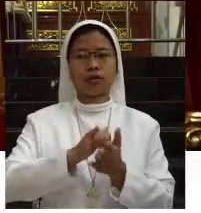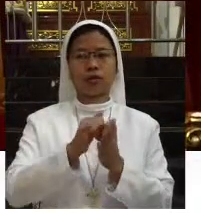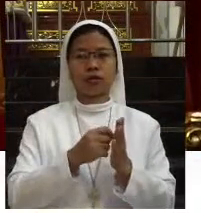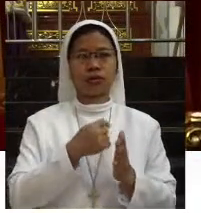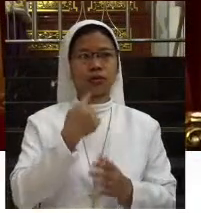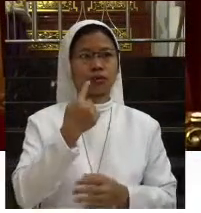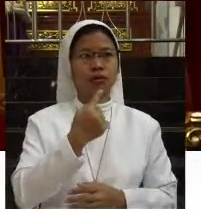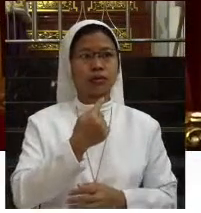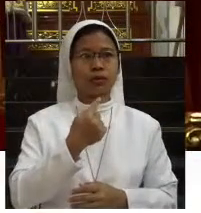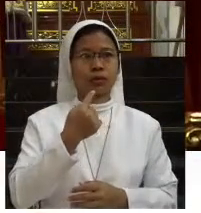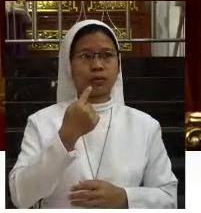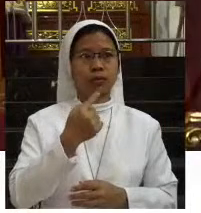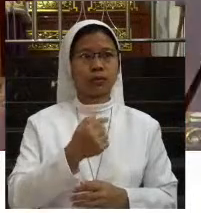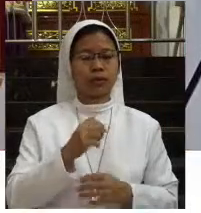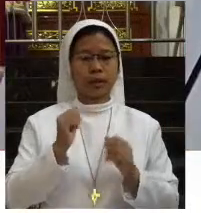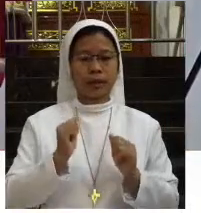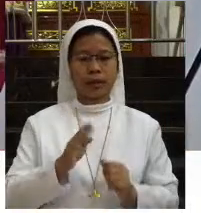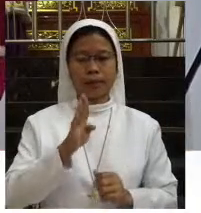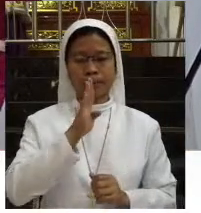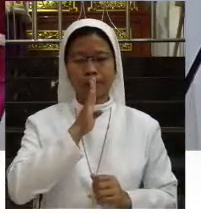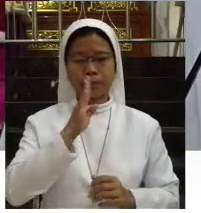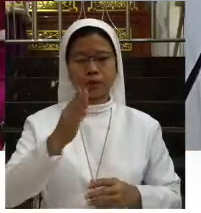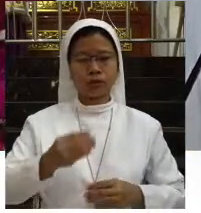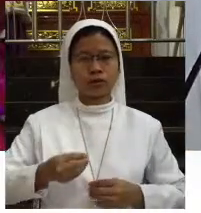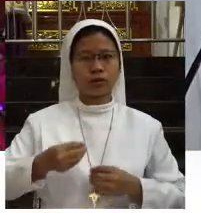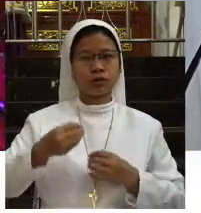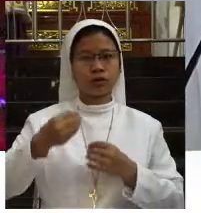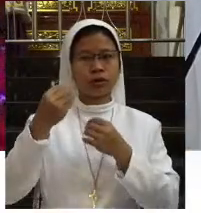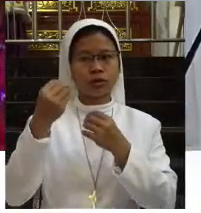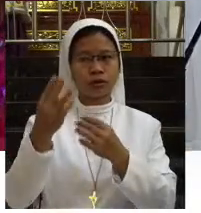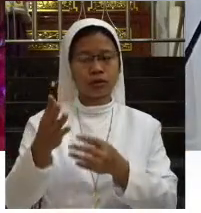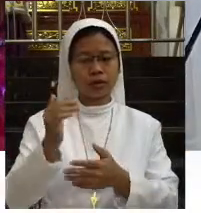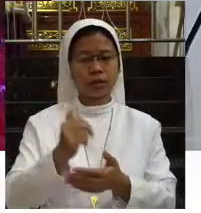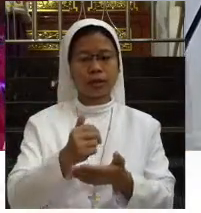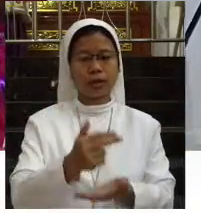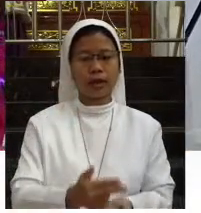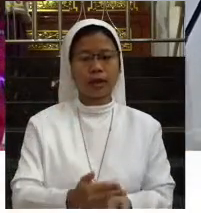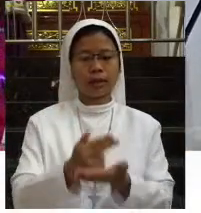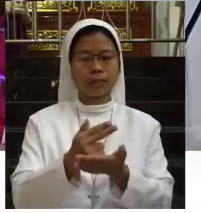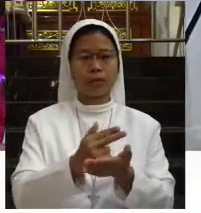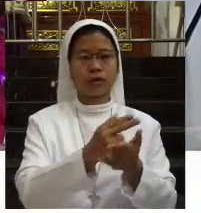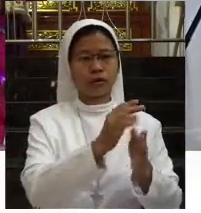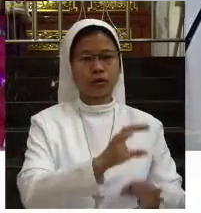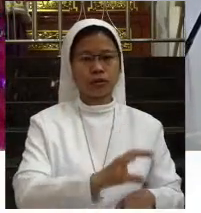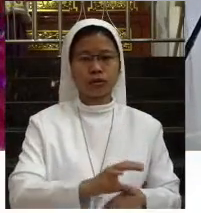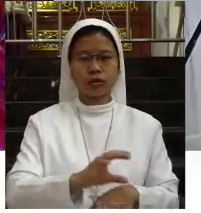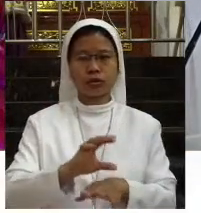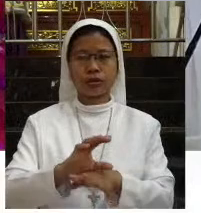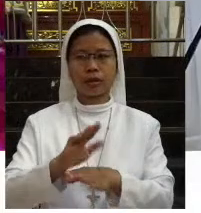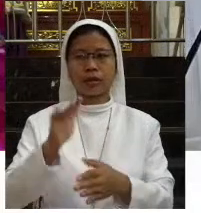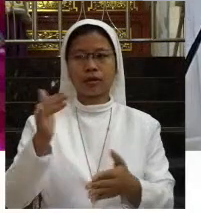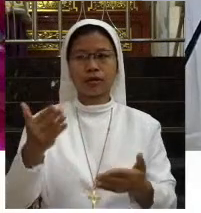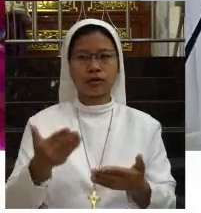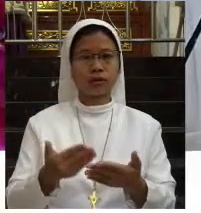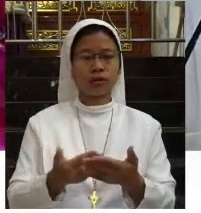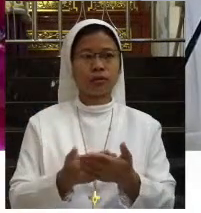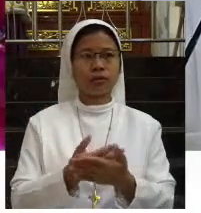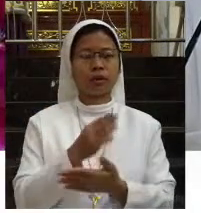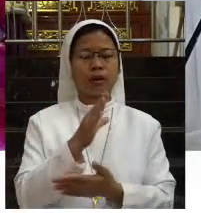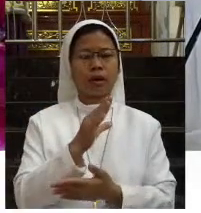can may be generous in the help they give to the churches that are new or